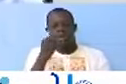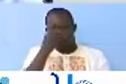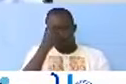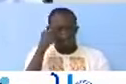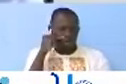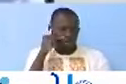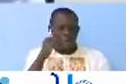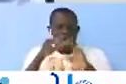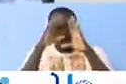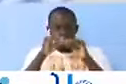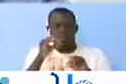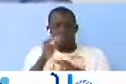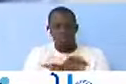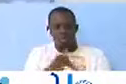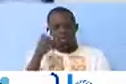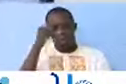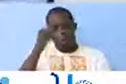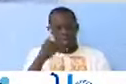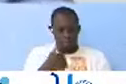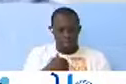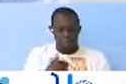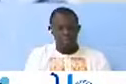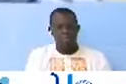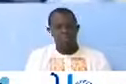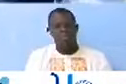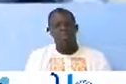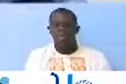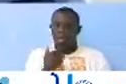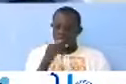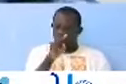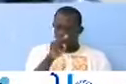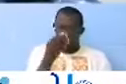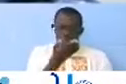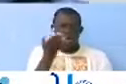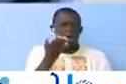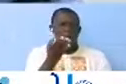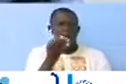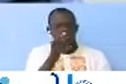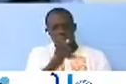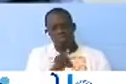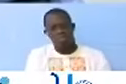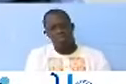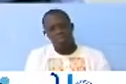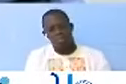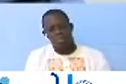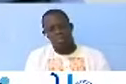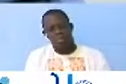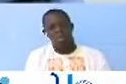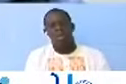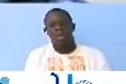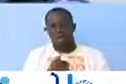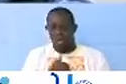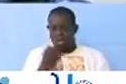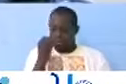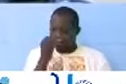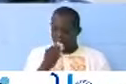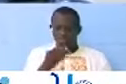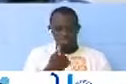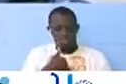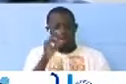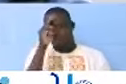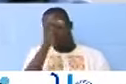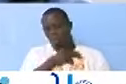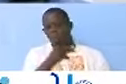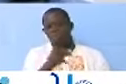squad. Nkumandi. He called me. Emin dole. Asked me, where are you? I told him, I am